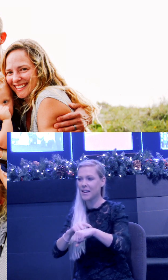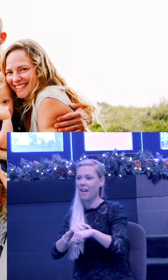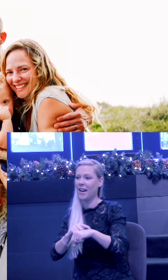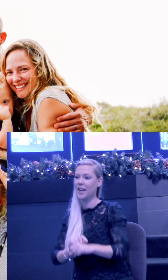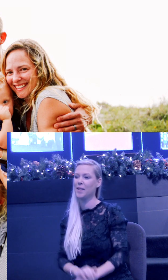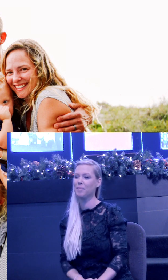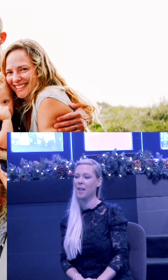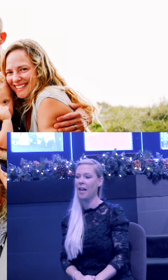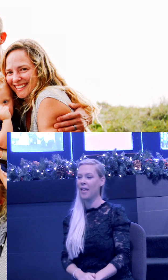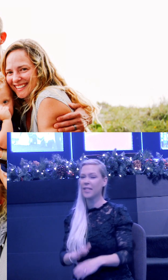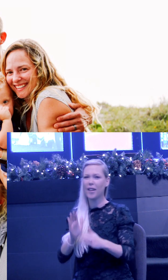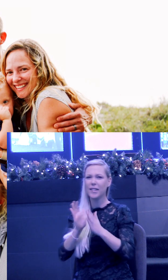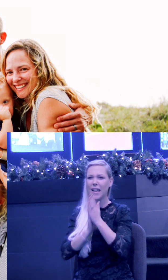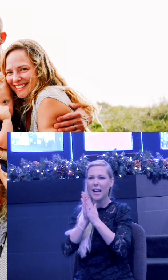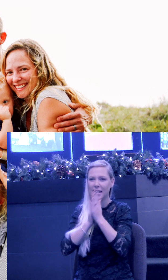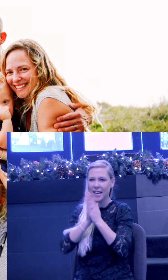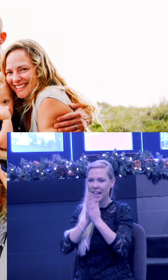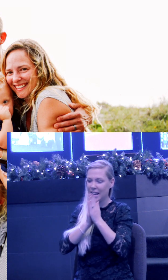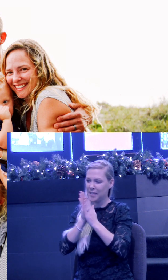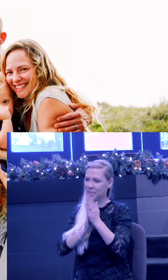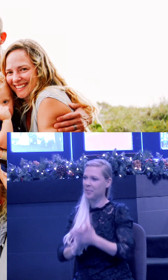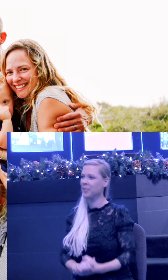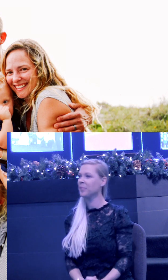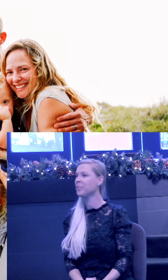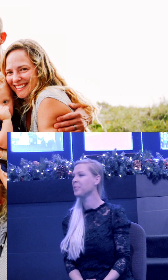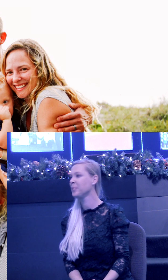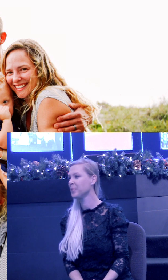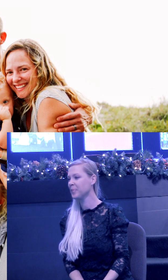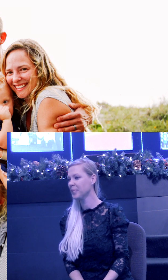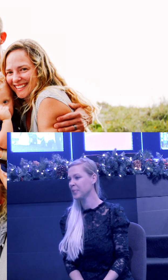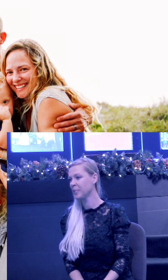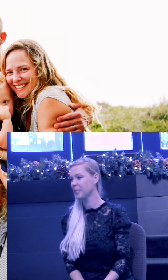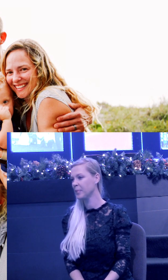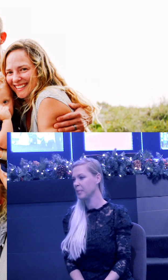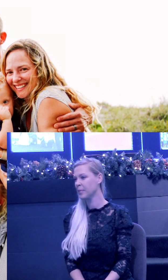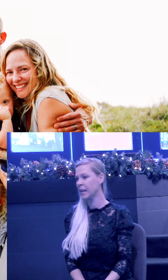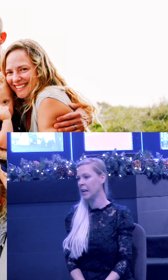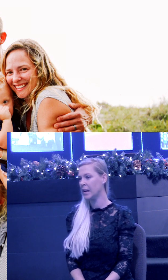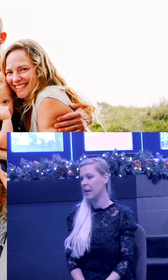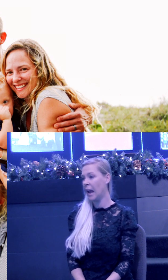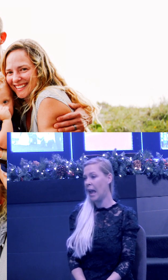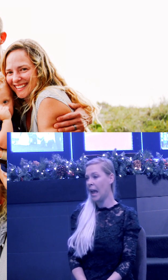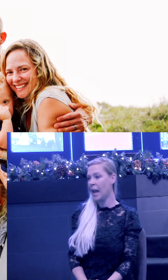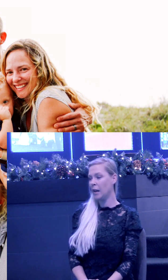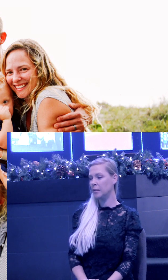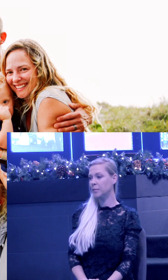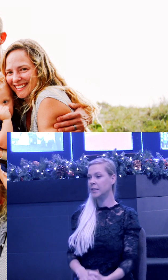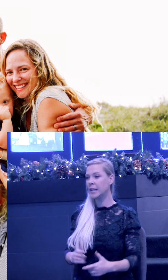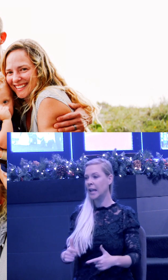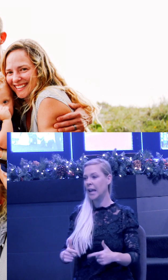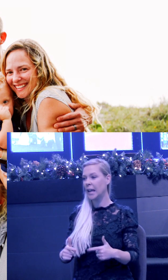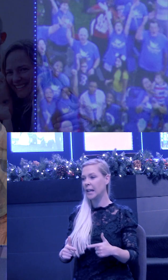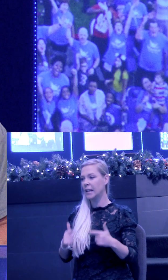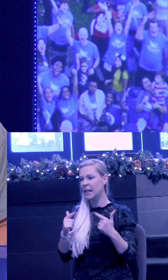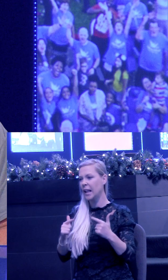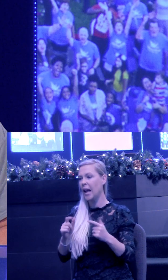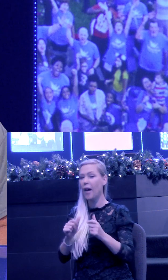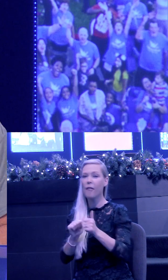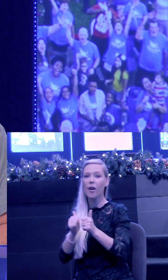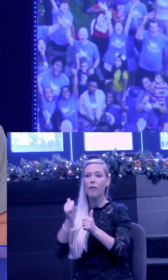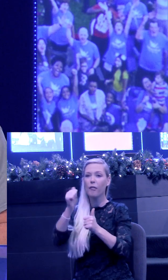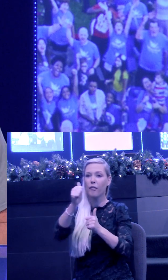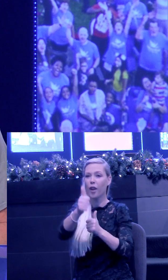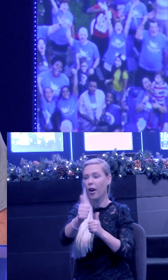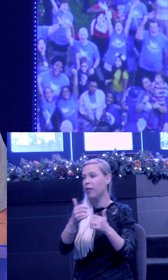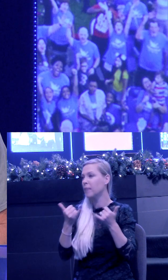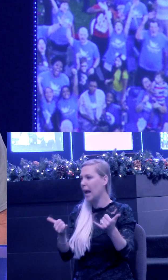fly to the east, you know, to Florida or wherever, and Chris and Alex, they live in Charlotte, so they met this summer. It was so awesome